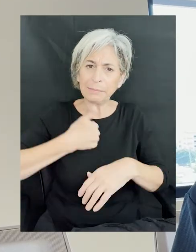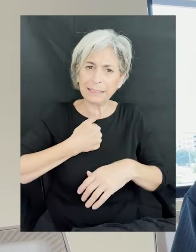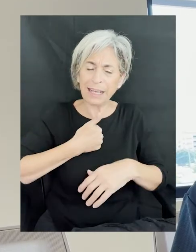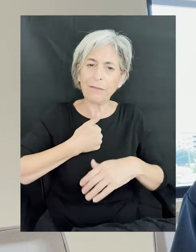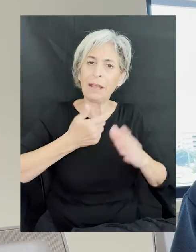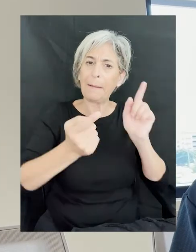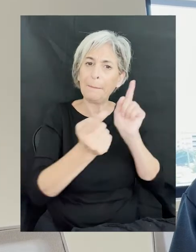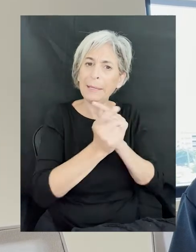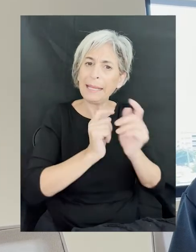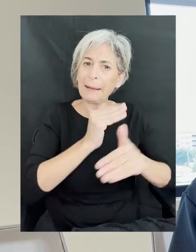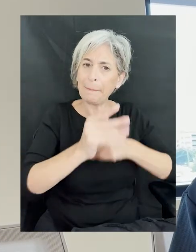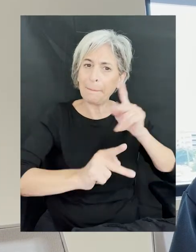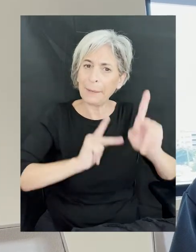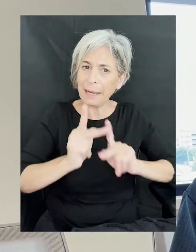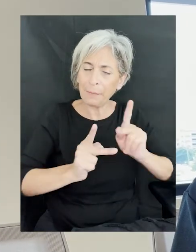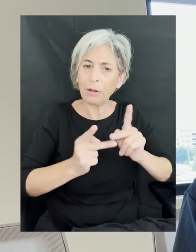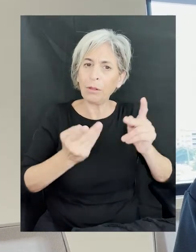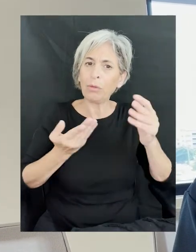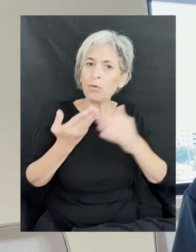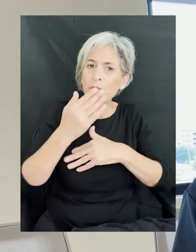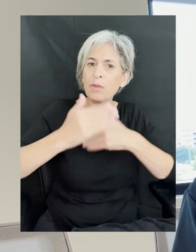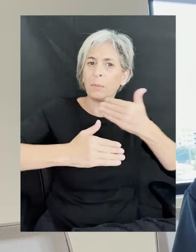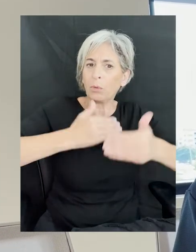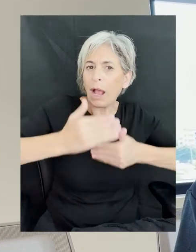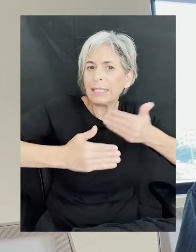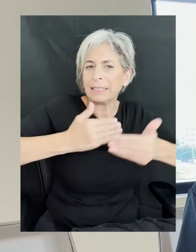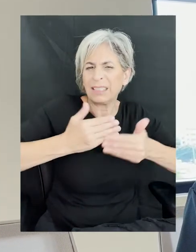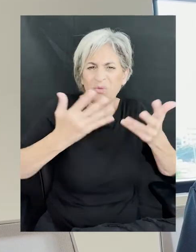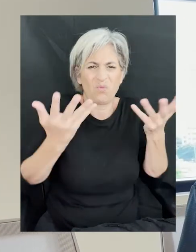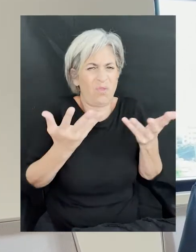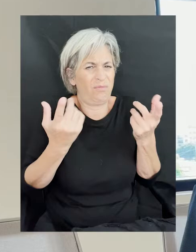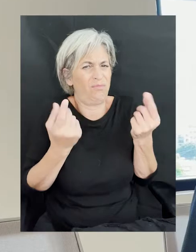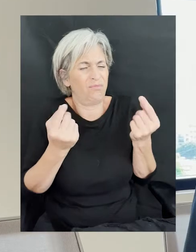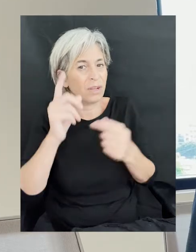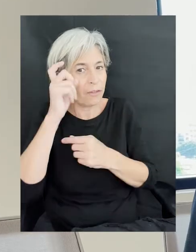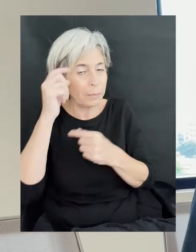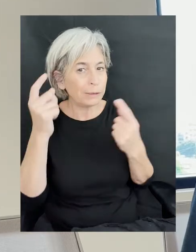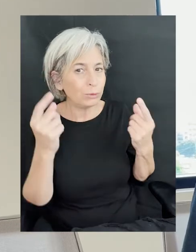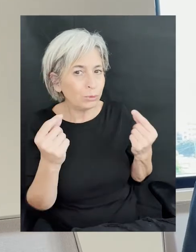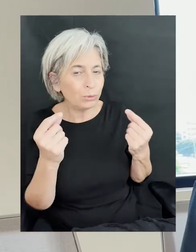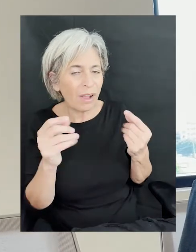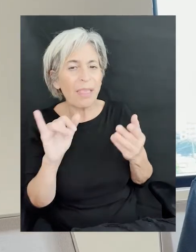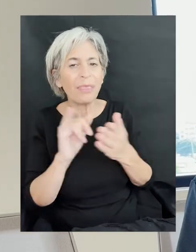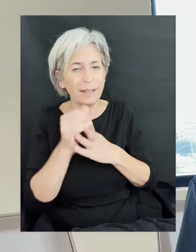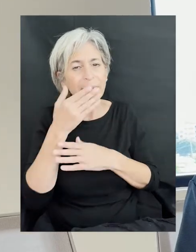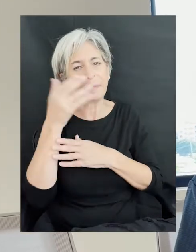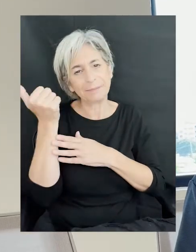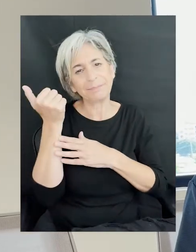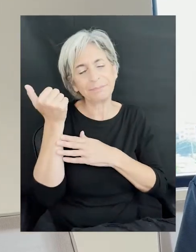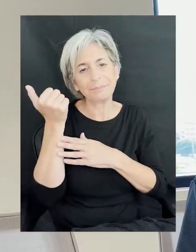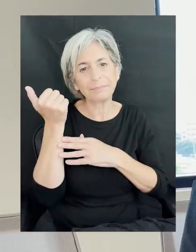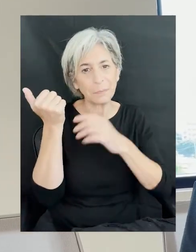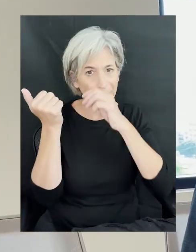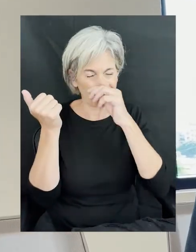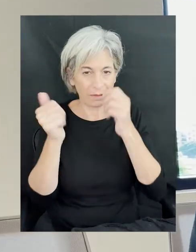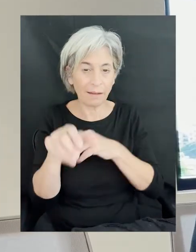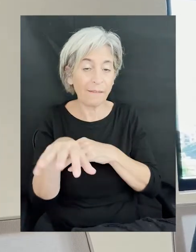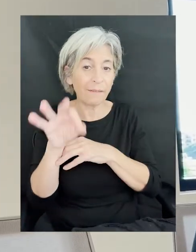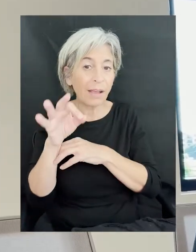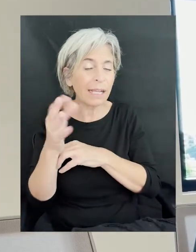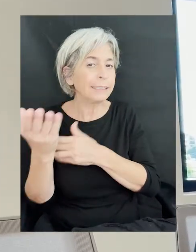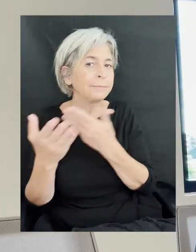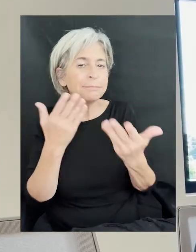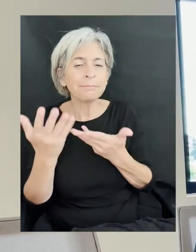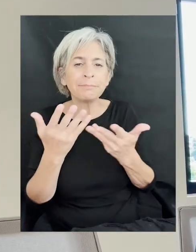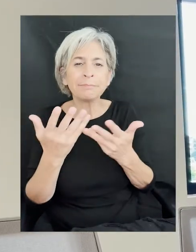the process several times about what a government does. And I think that's the best thing to do, is to kind of find a way